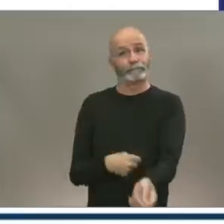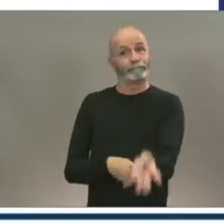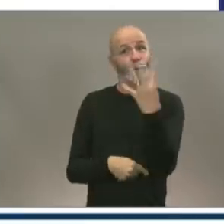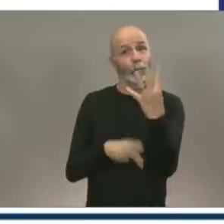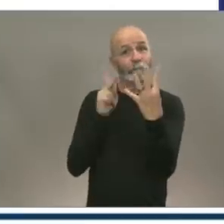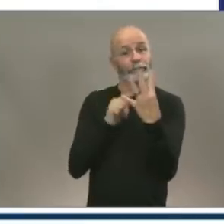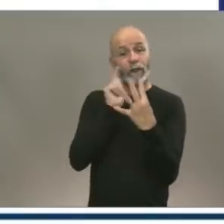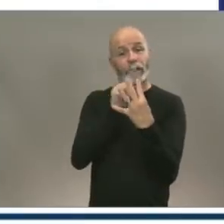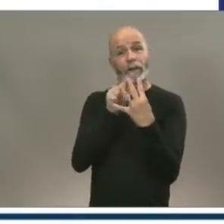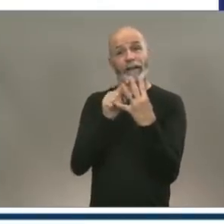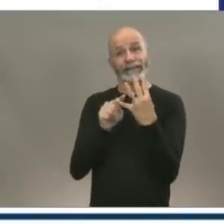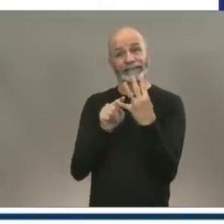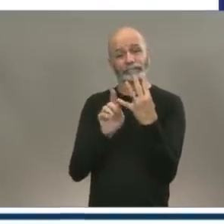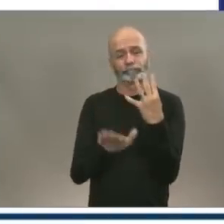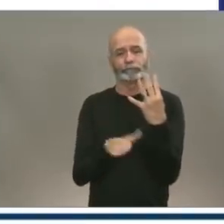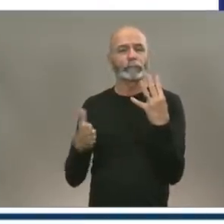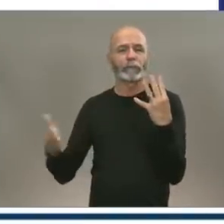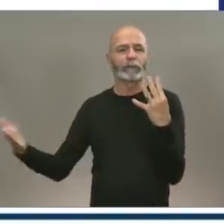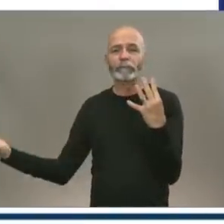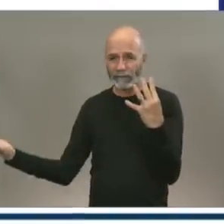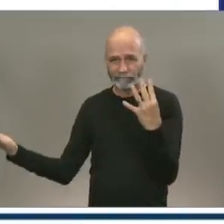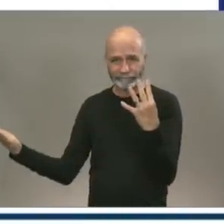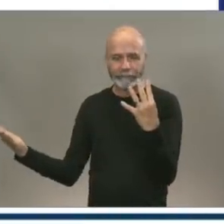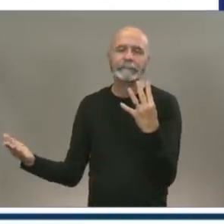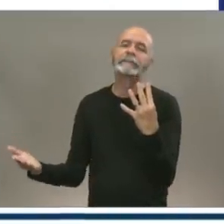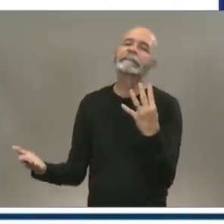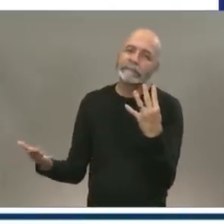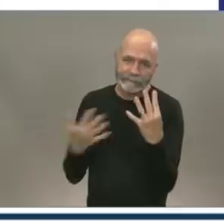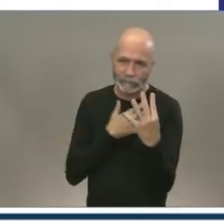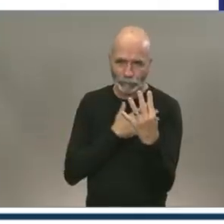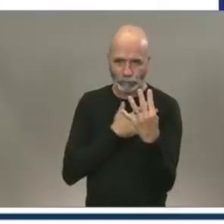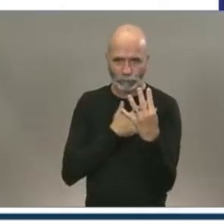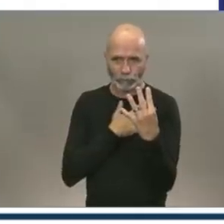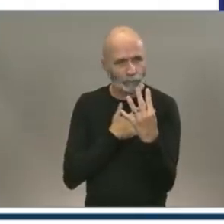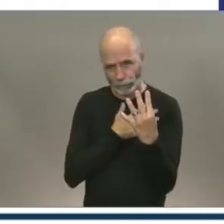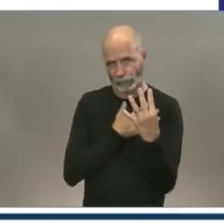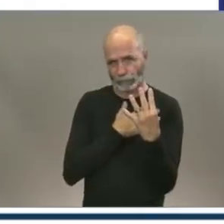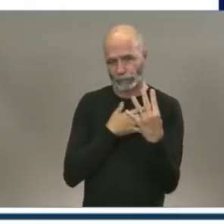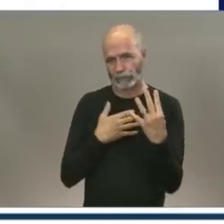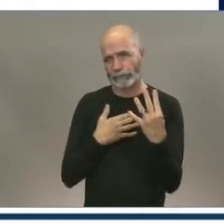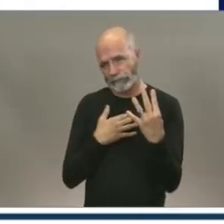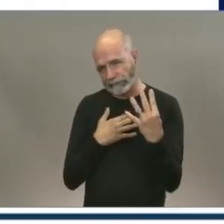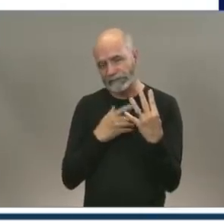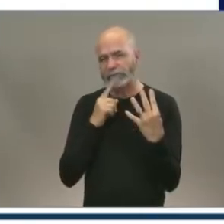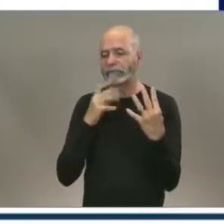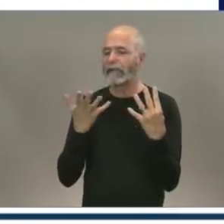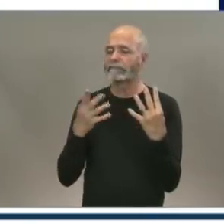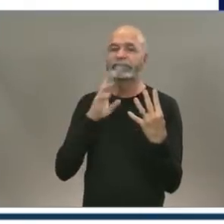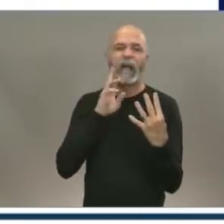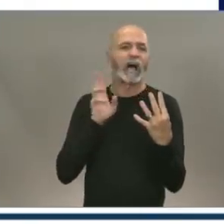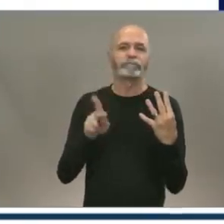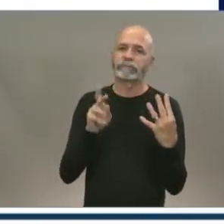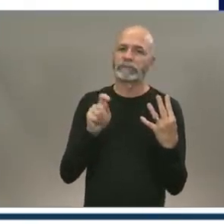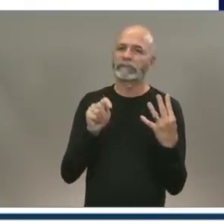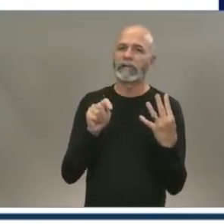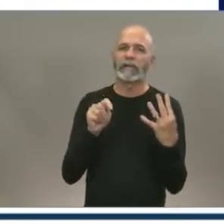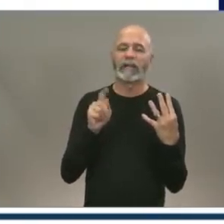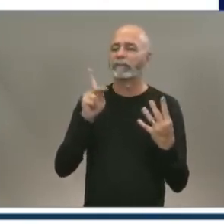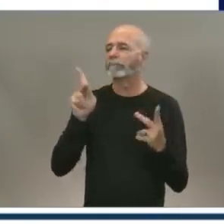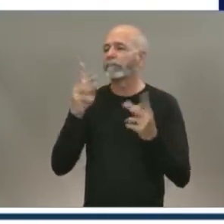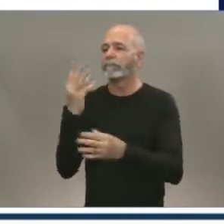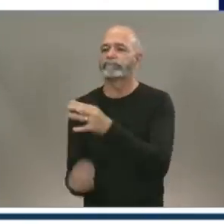COVID since we were last here. I can't express enough how upsetting it is that we're still losing people to this